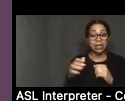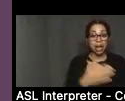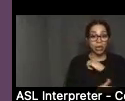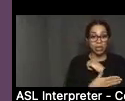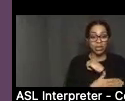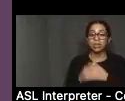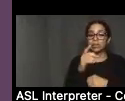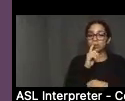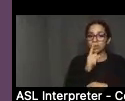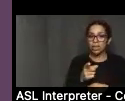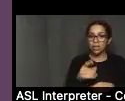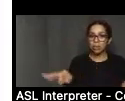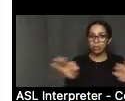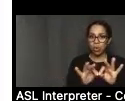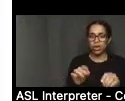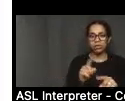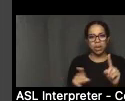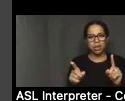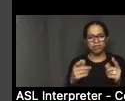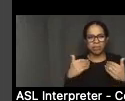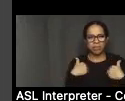and just the differences.